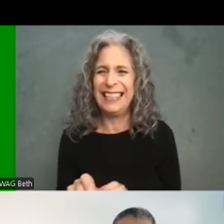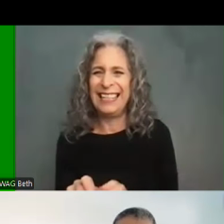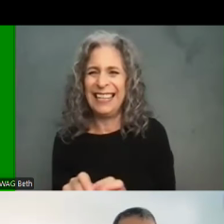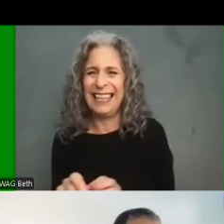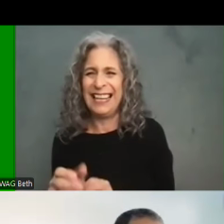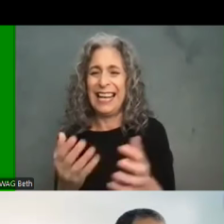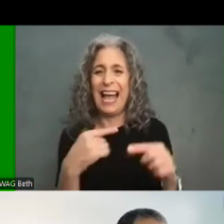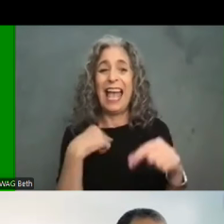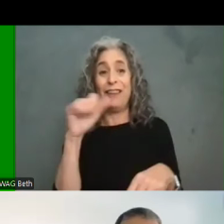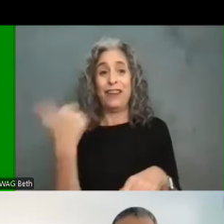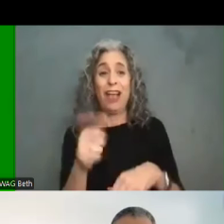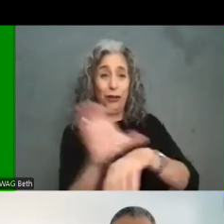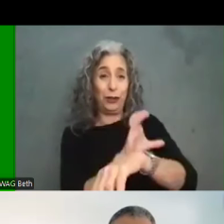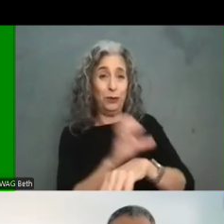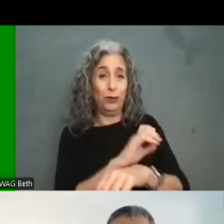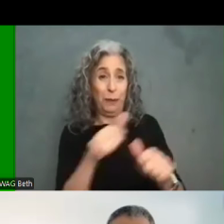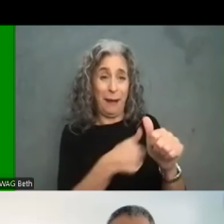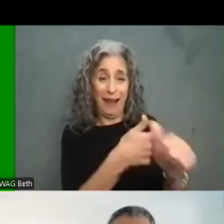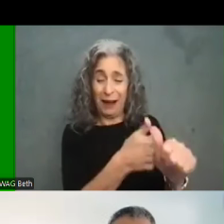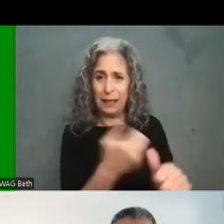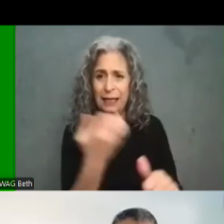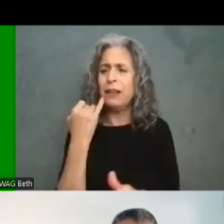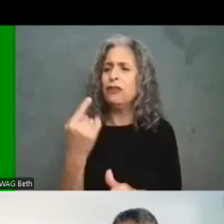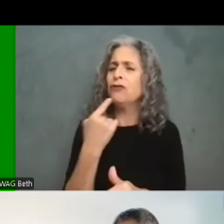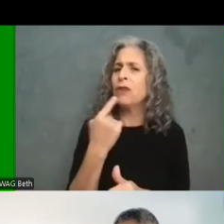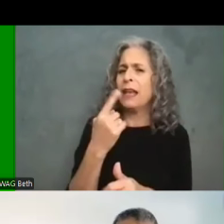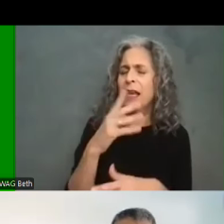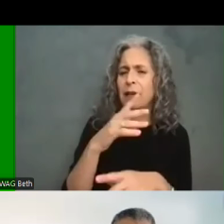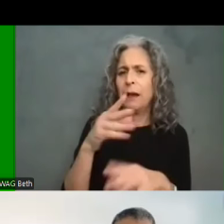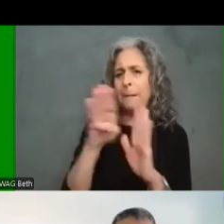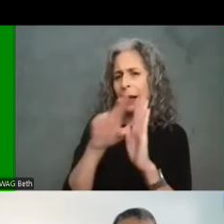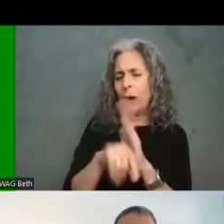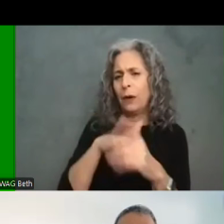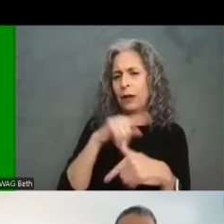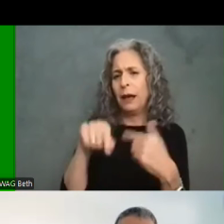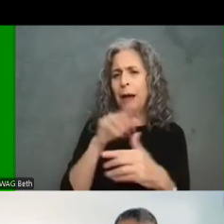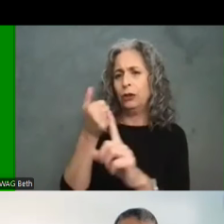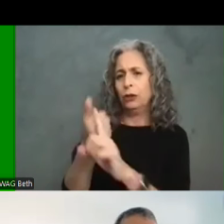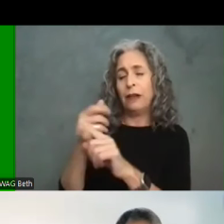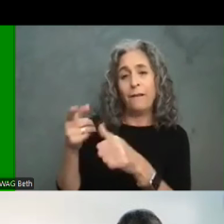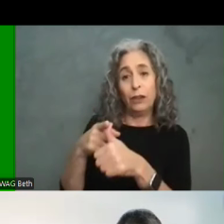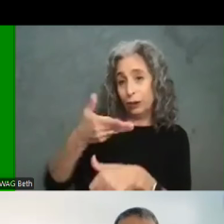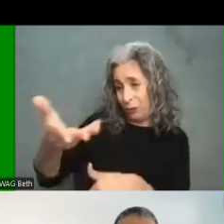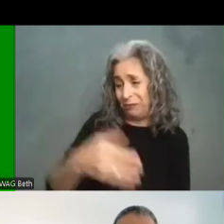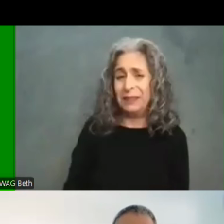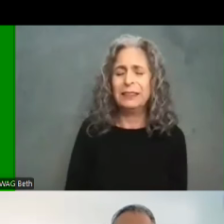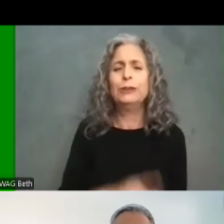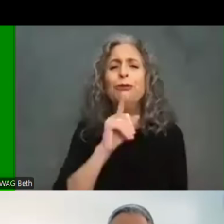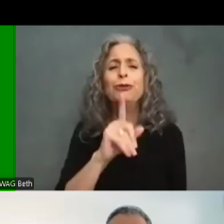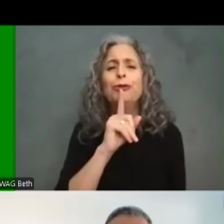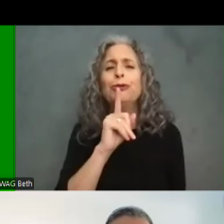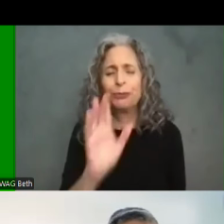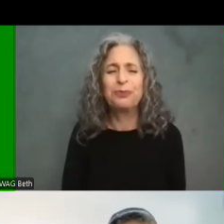to my backup PC. Okay. Yeah. Can you just give us a little bit of a background on yourself first? Go ahead. Sure.